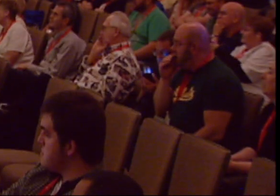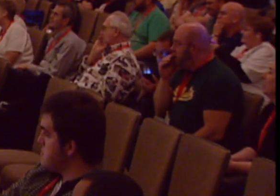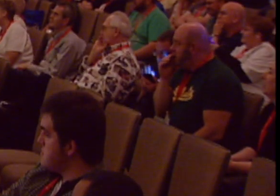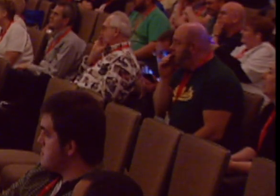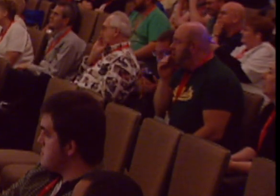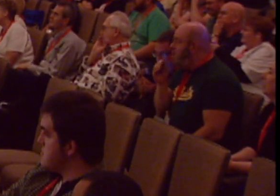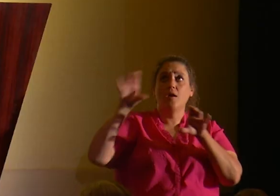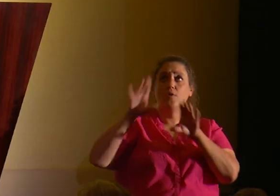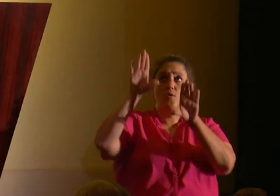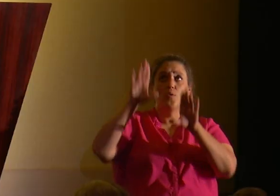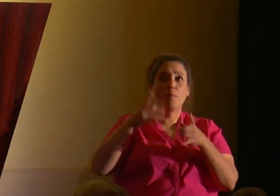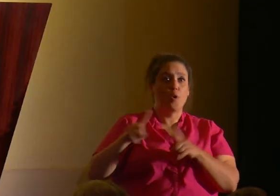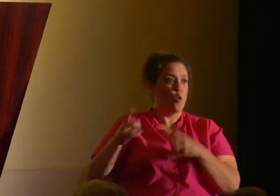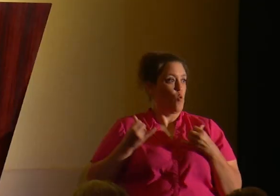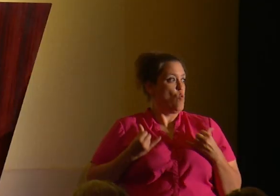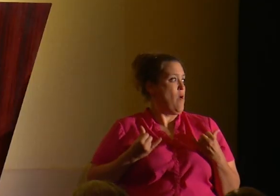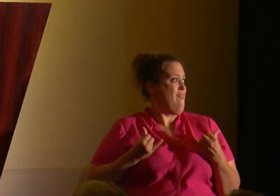right now.